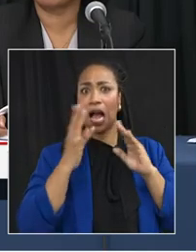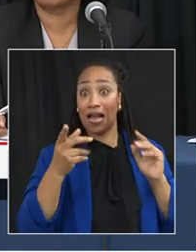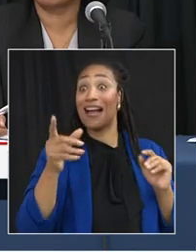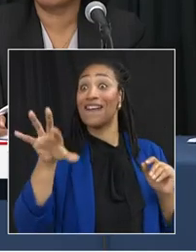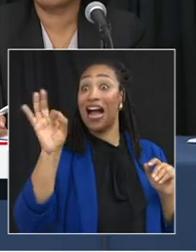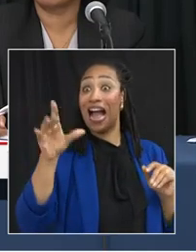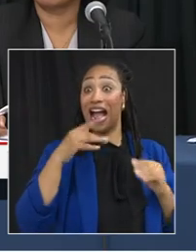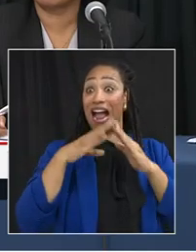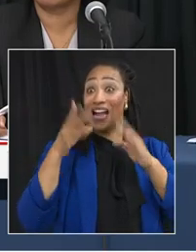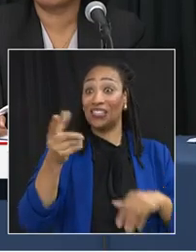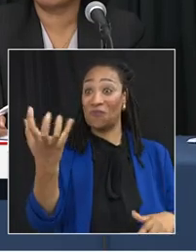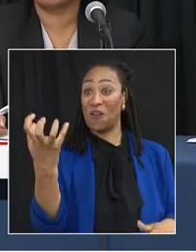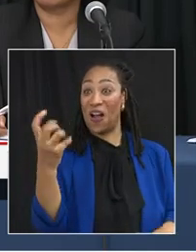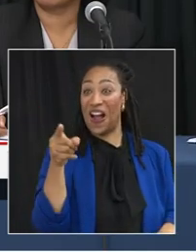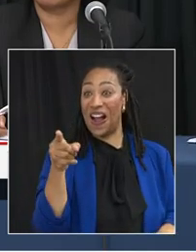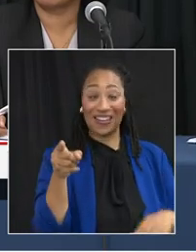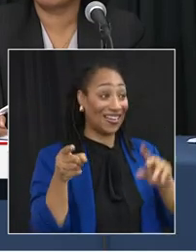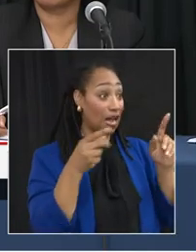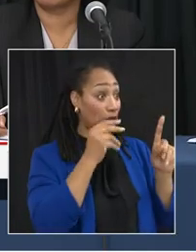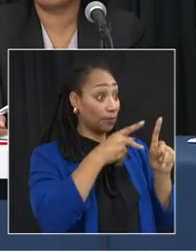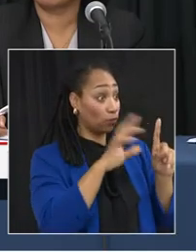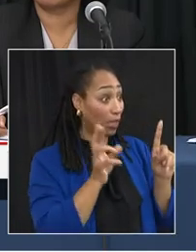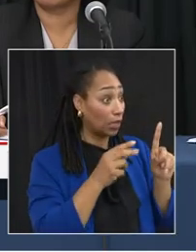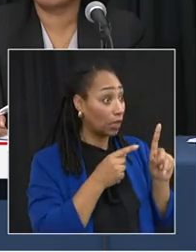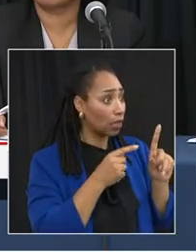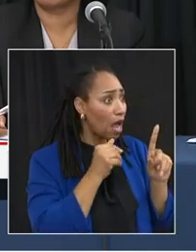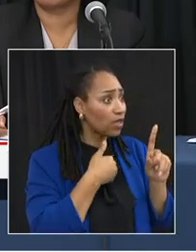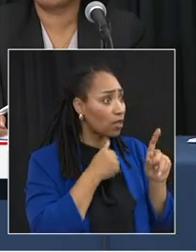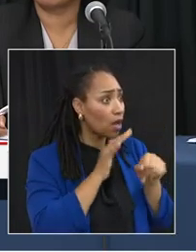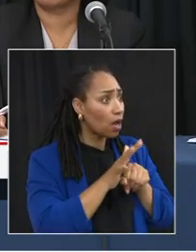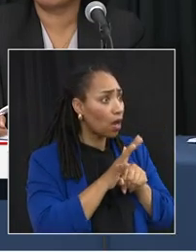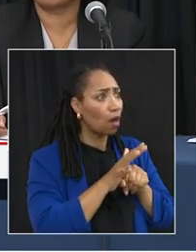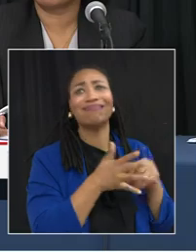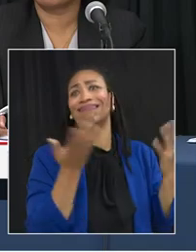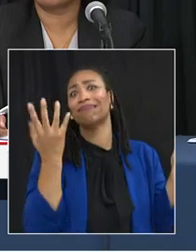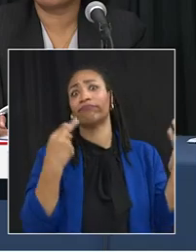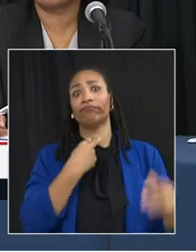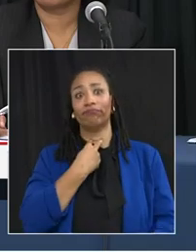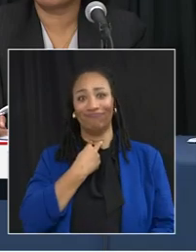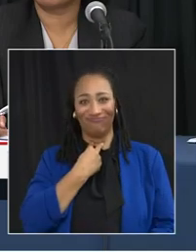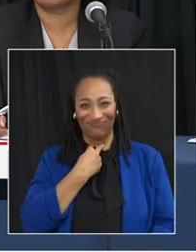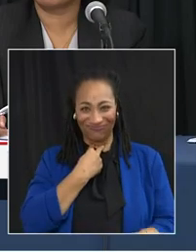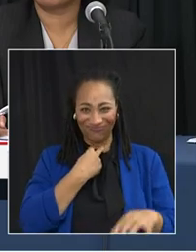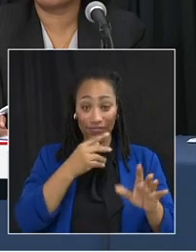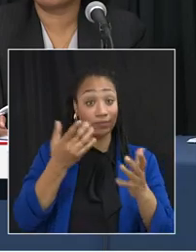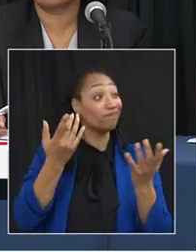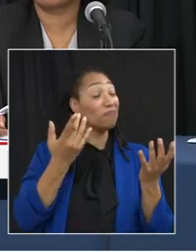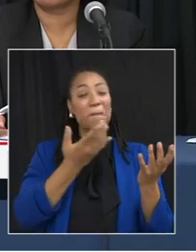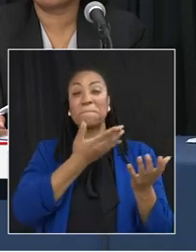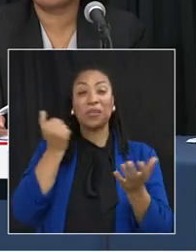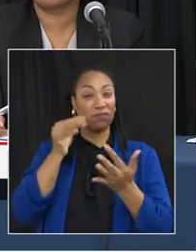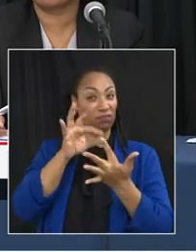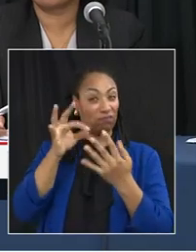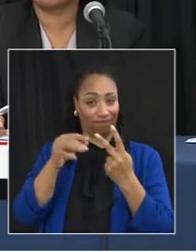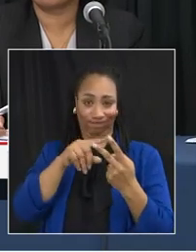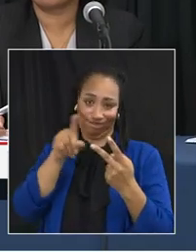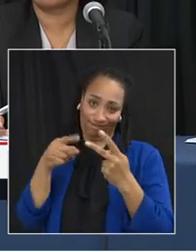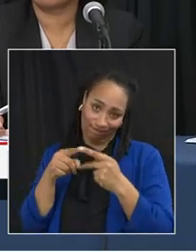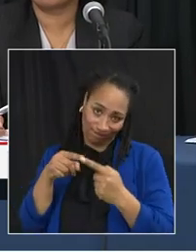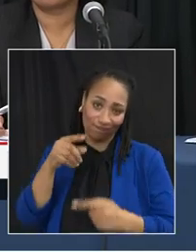address one clear goal, which is to give total certainty. If someone is awarded an HPAP loan or